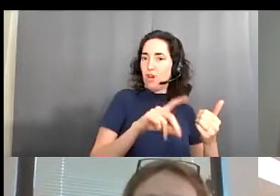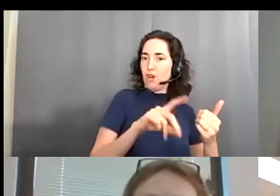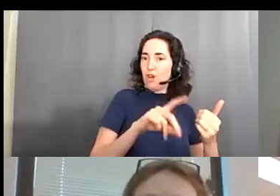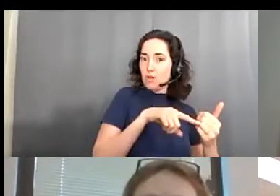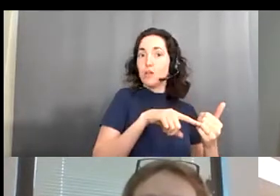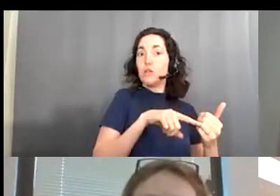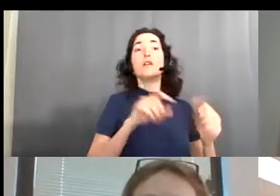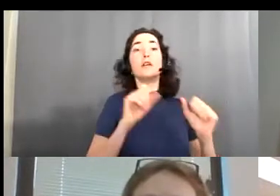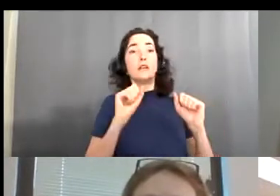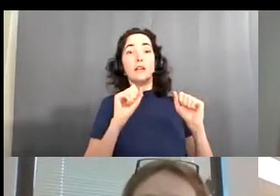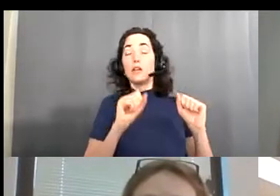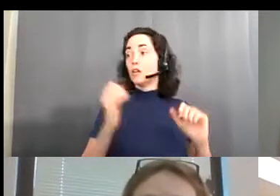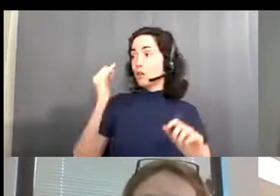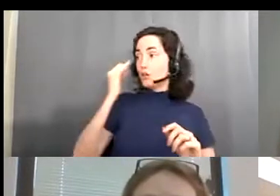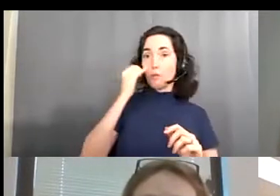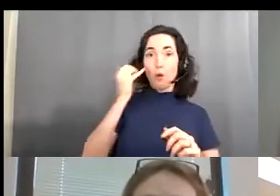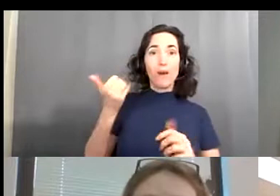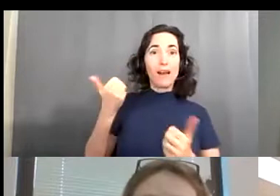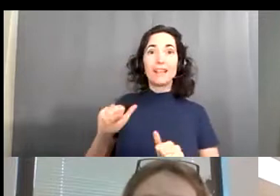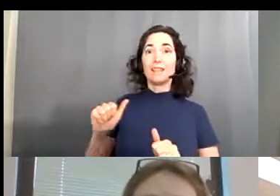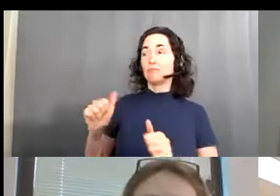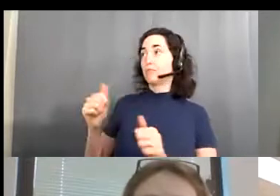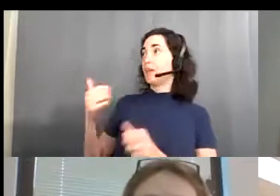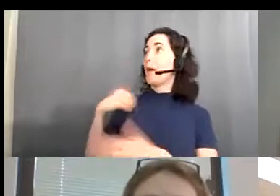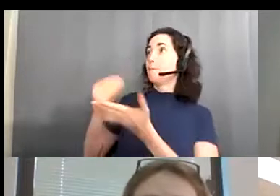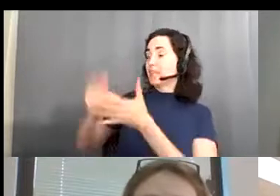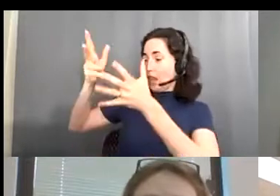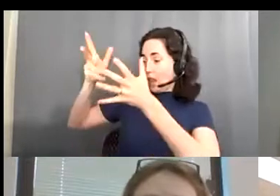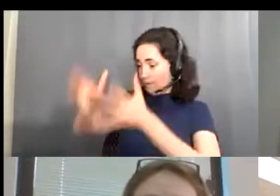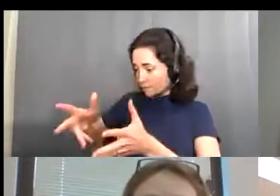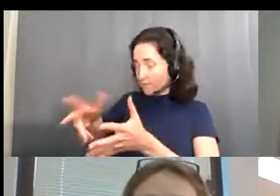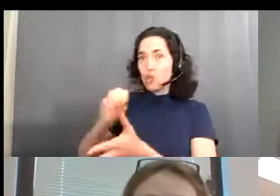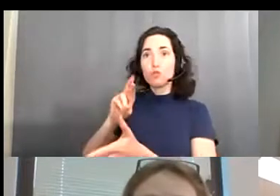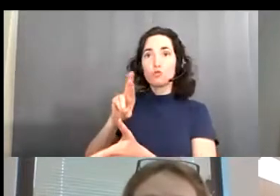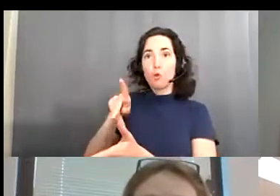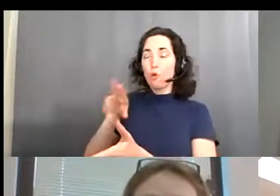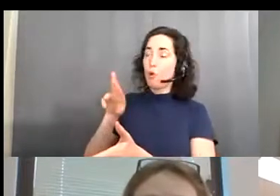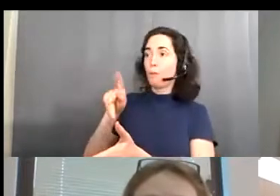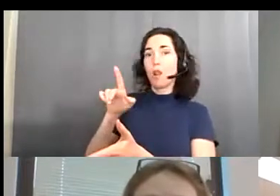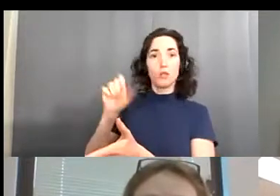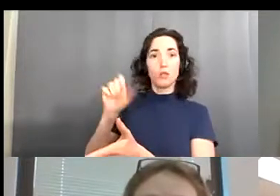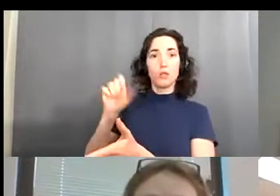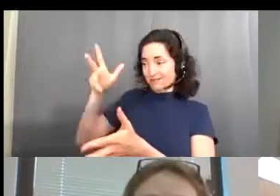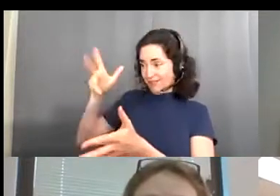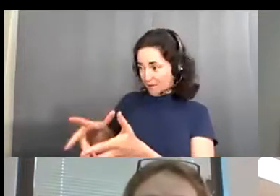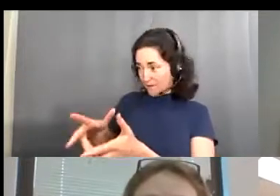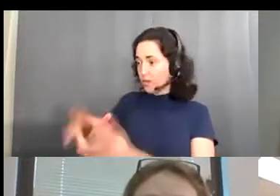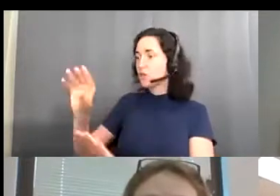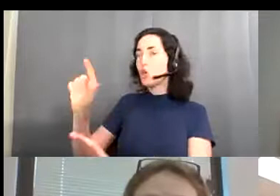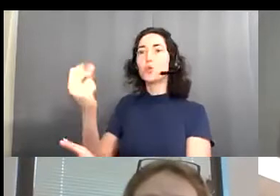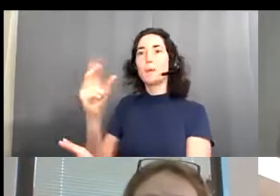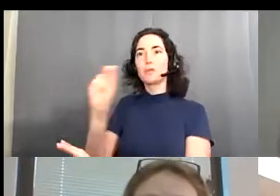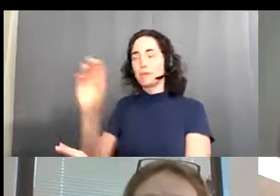up to 12% of surplus funds, and those funds would go towards funding more of these community